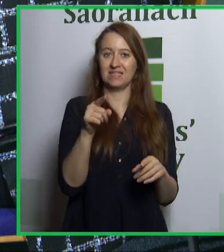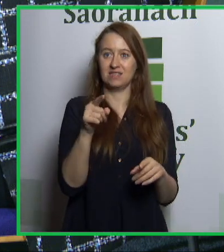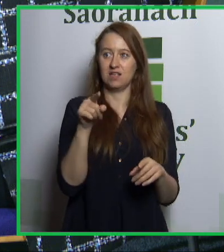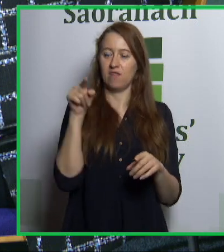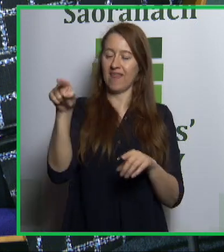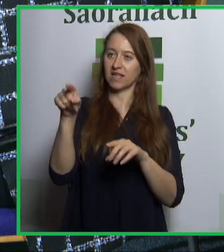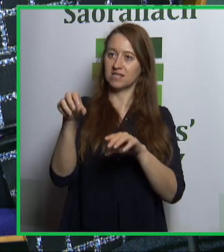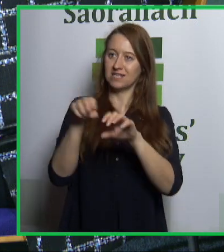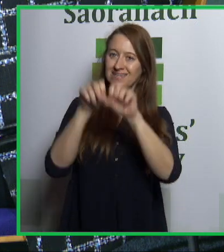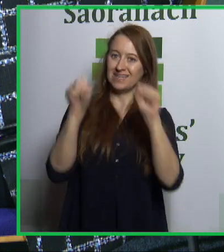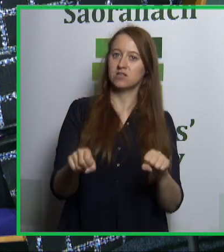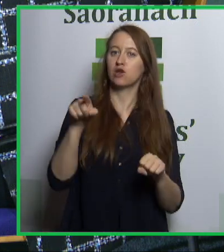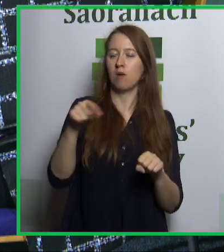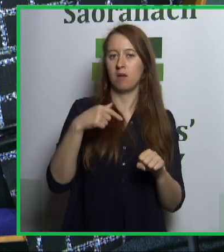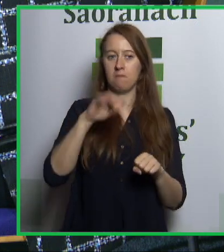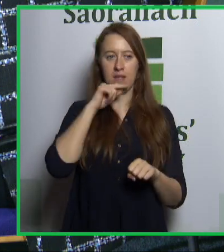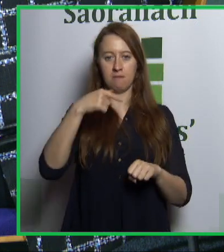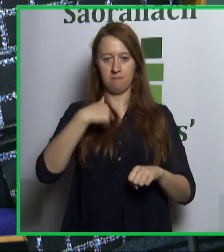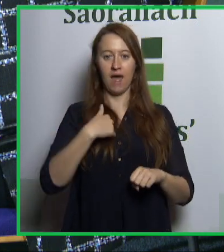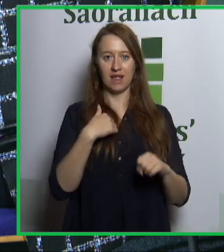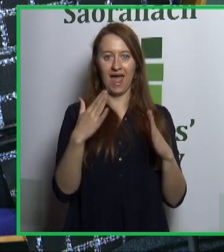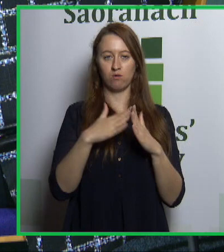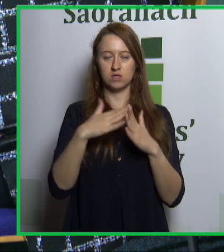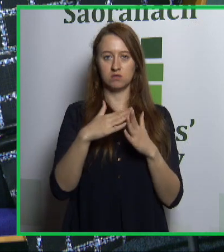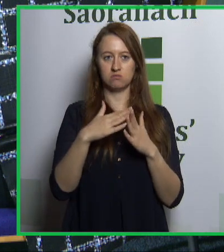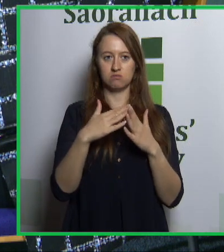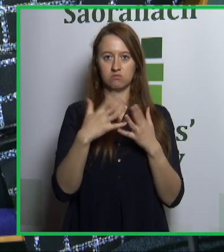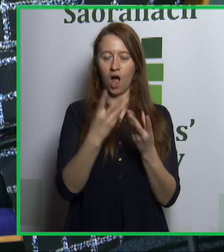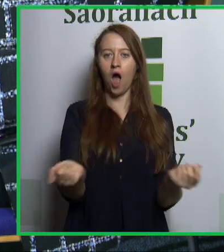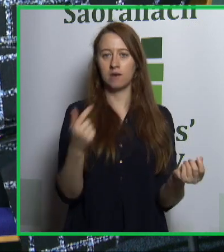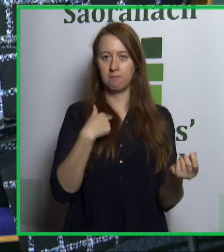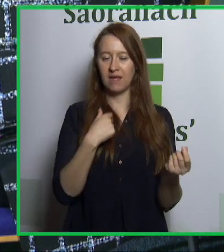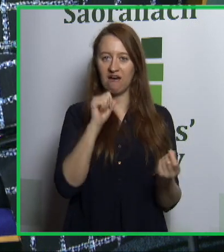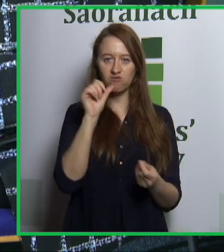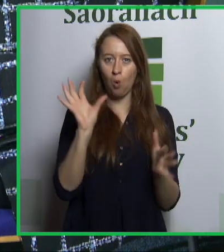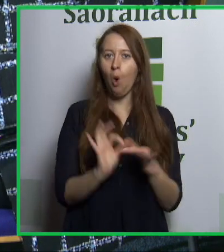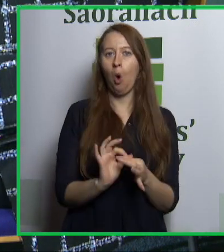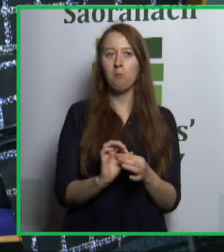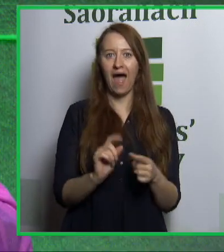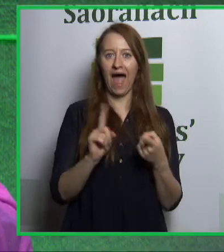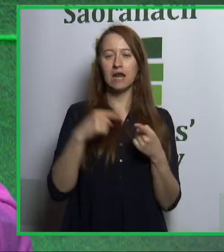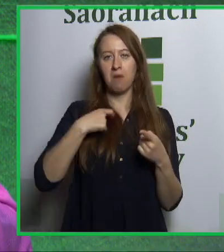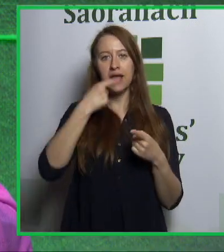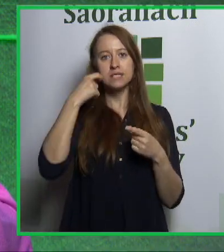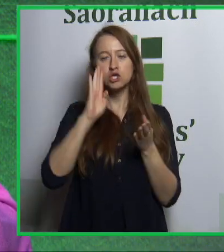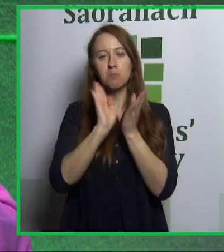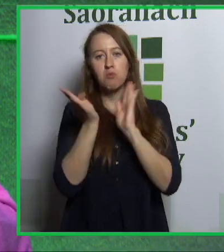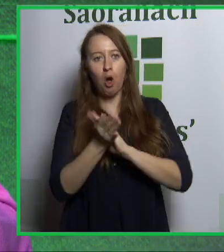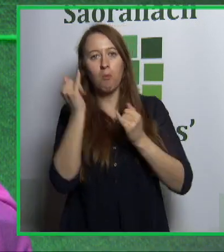homeless, to where my addiction escalated, because I was in an environment, you